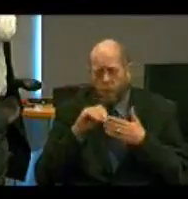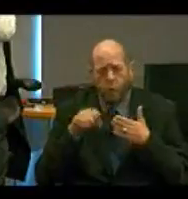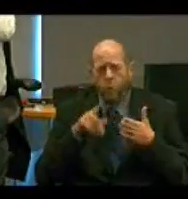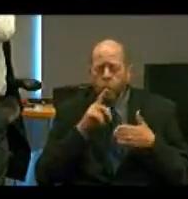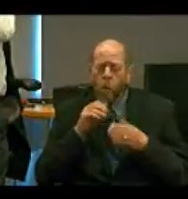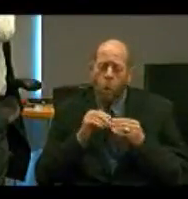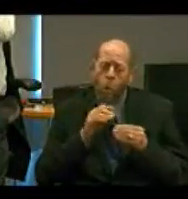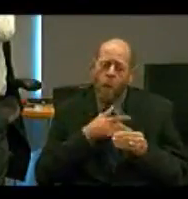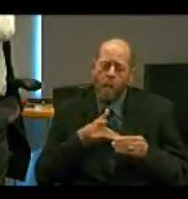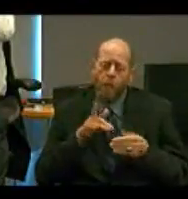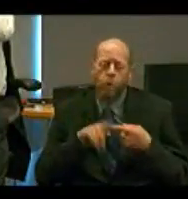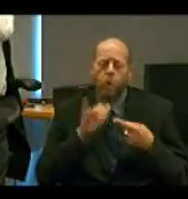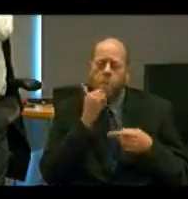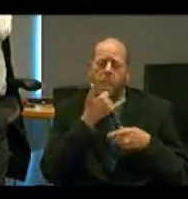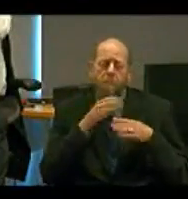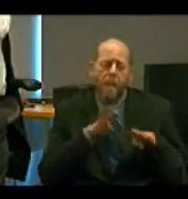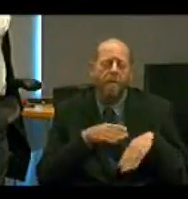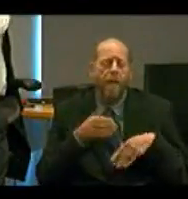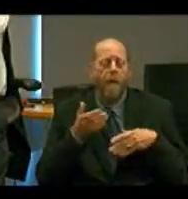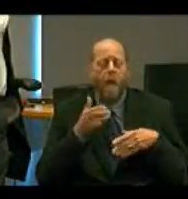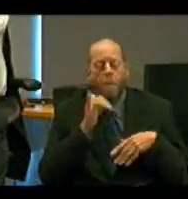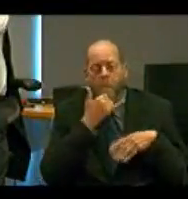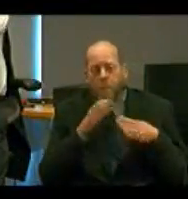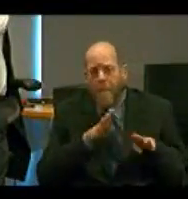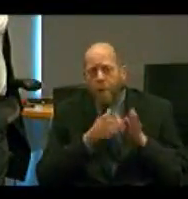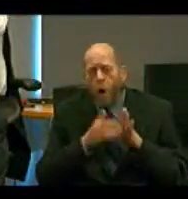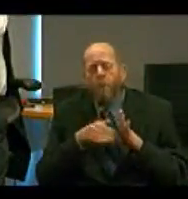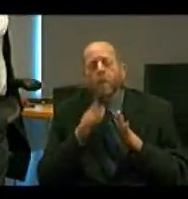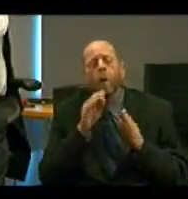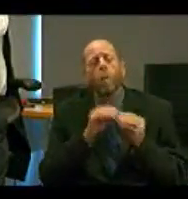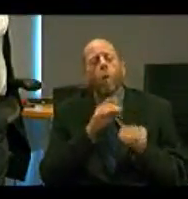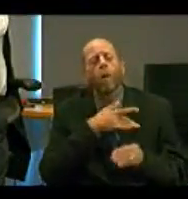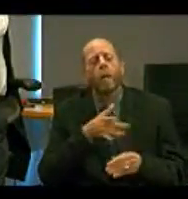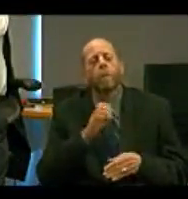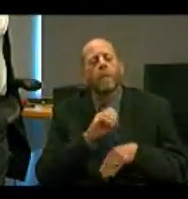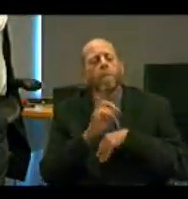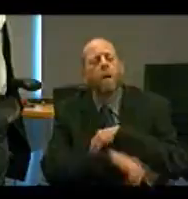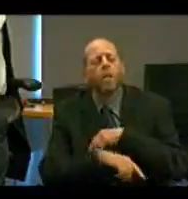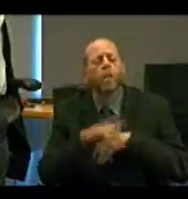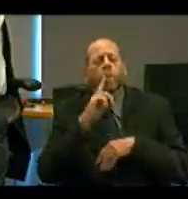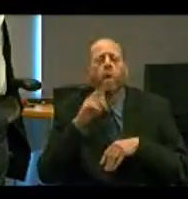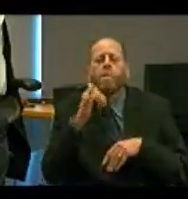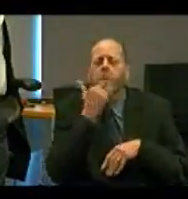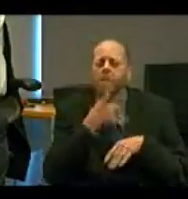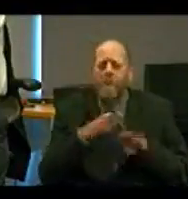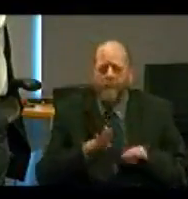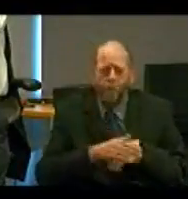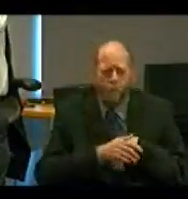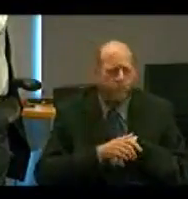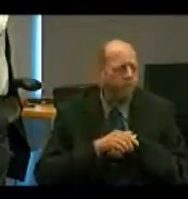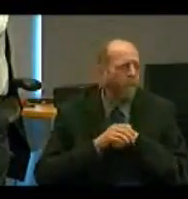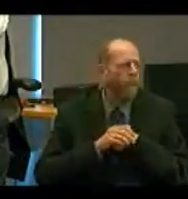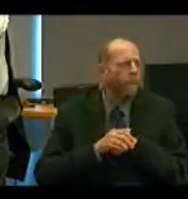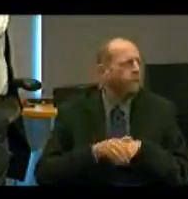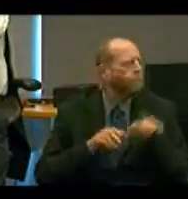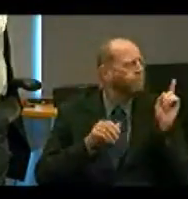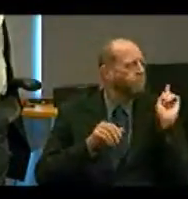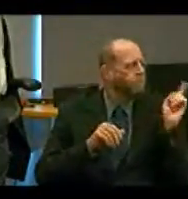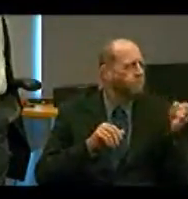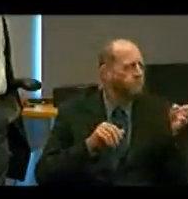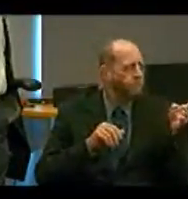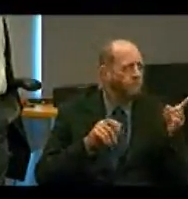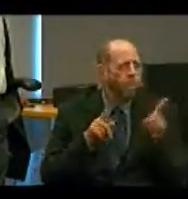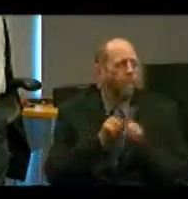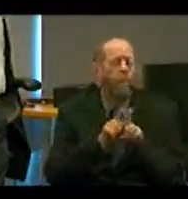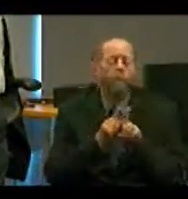likely to misbehave and misbehave often are more likely to be punished for misbehavior. If I could also